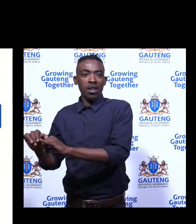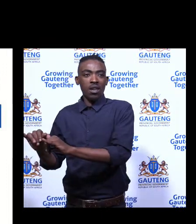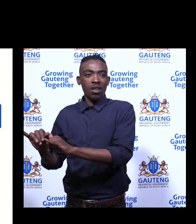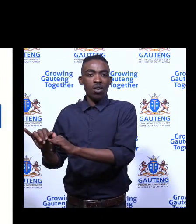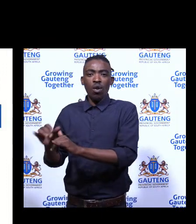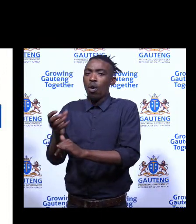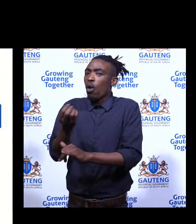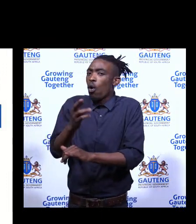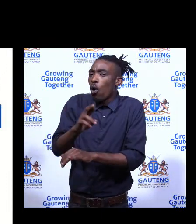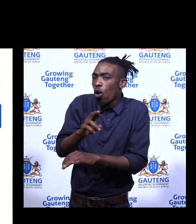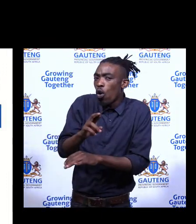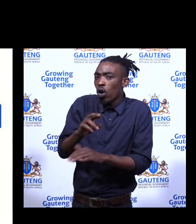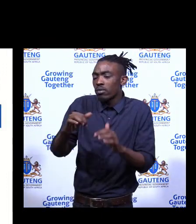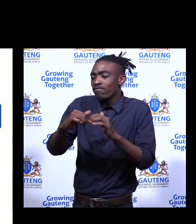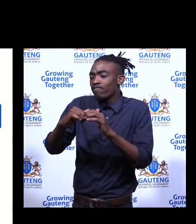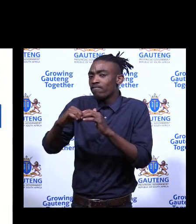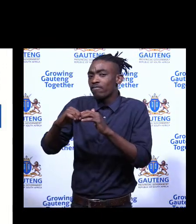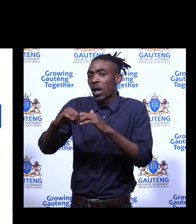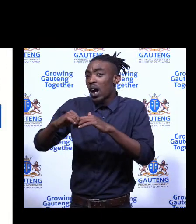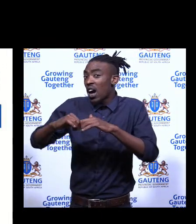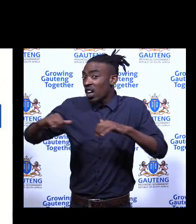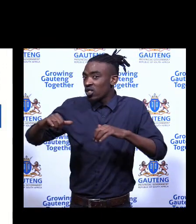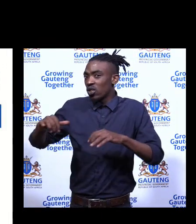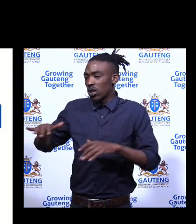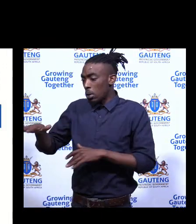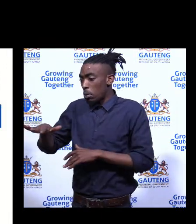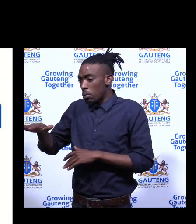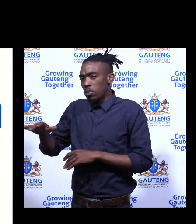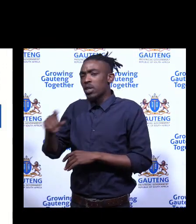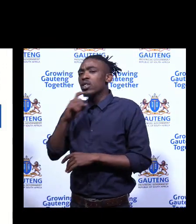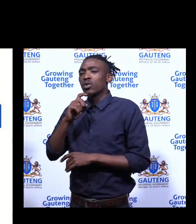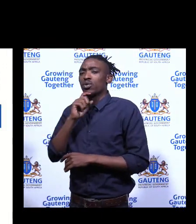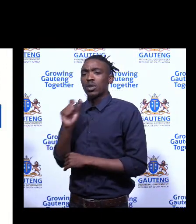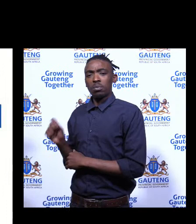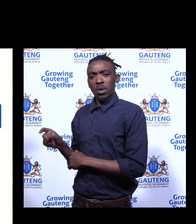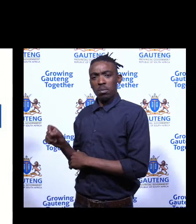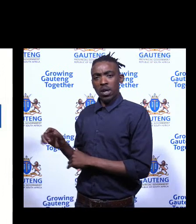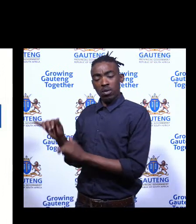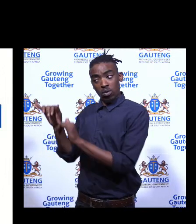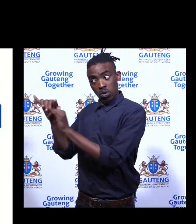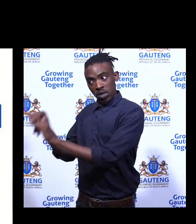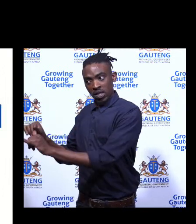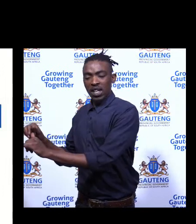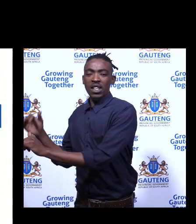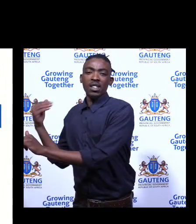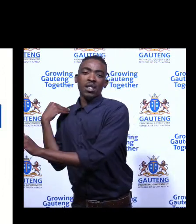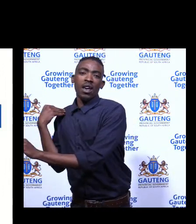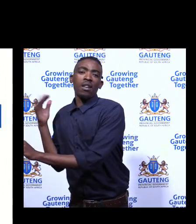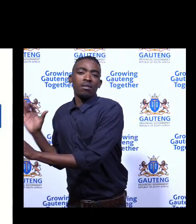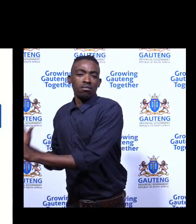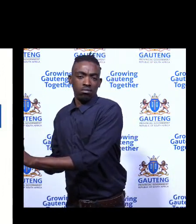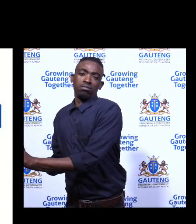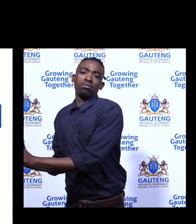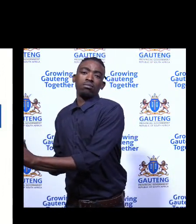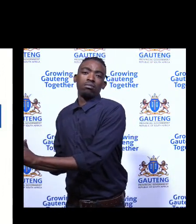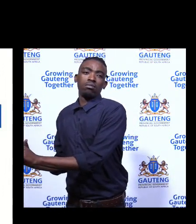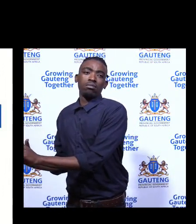isolation facilities that are there. And once we diagnose that